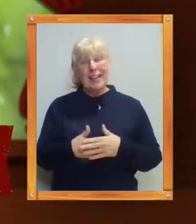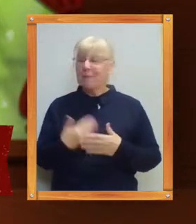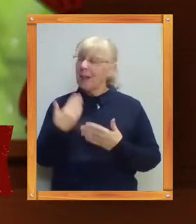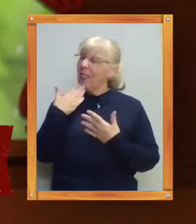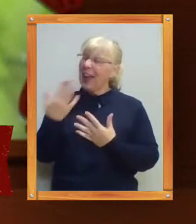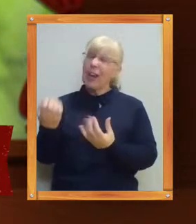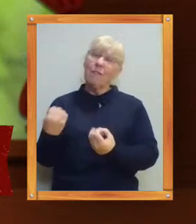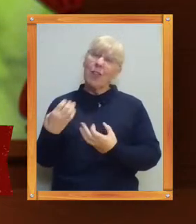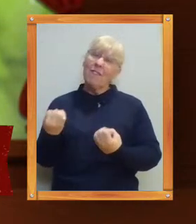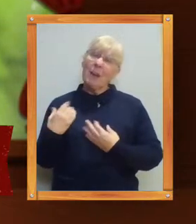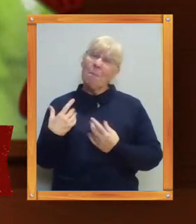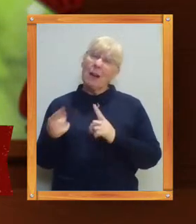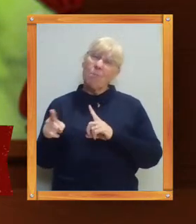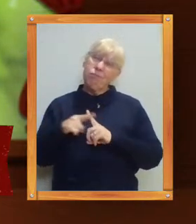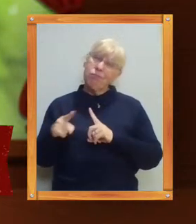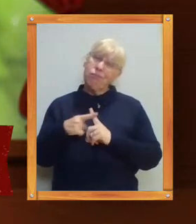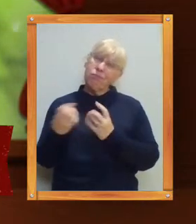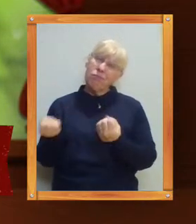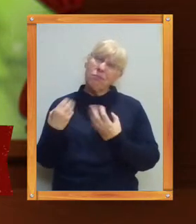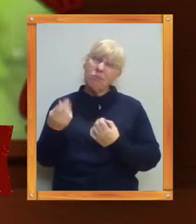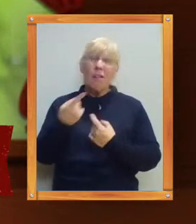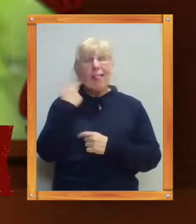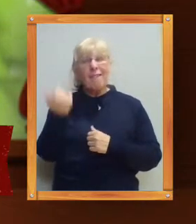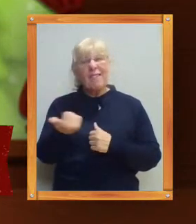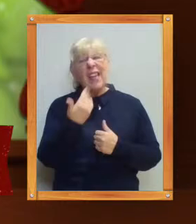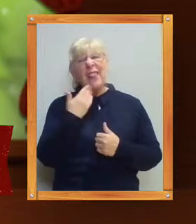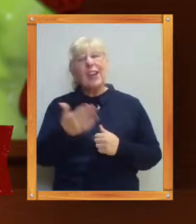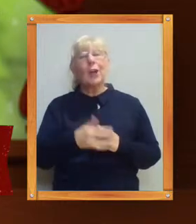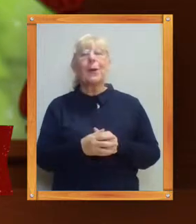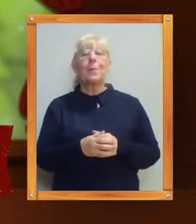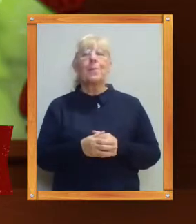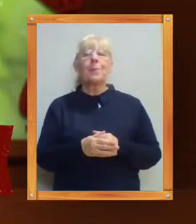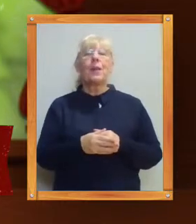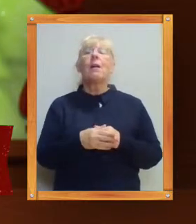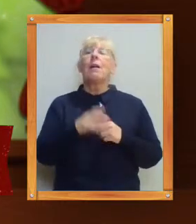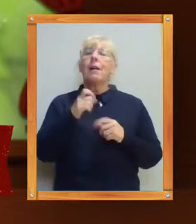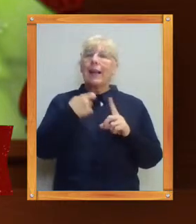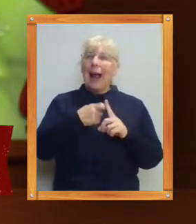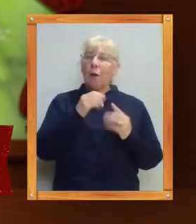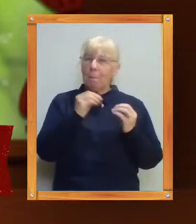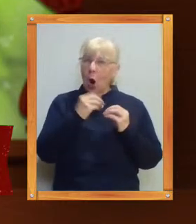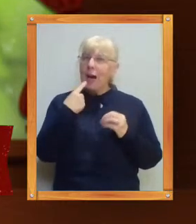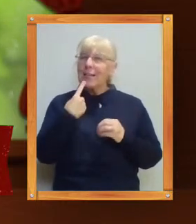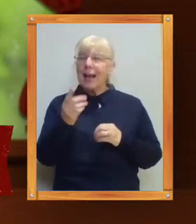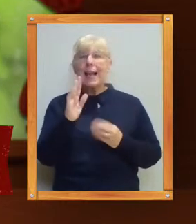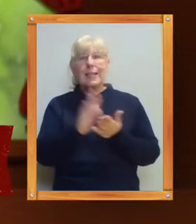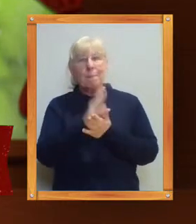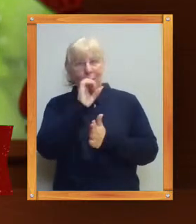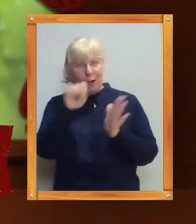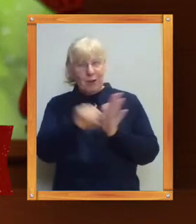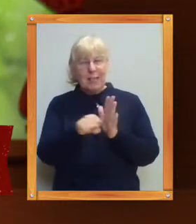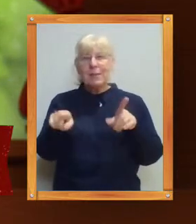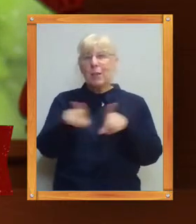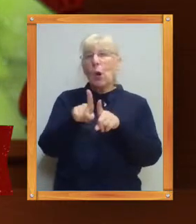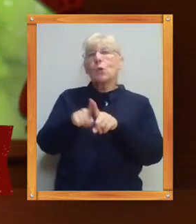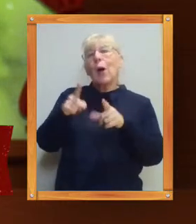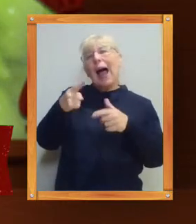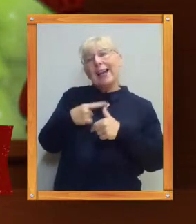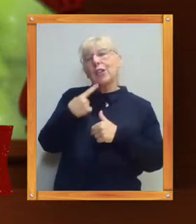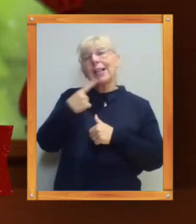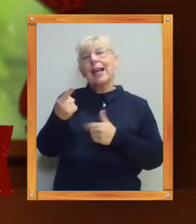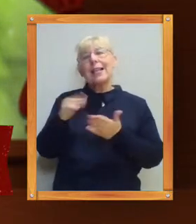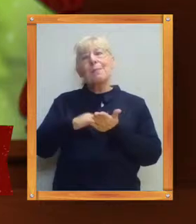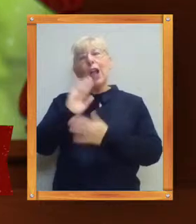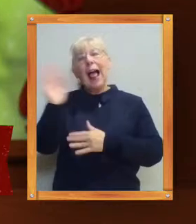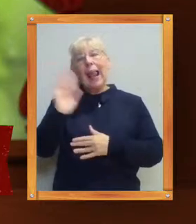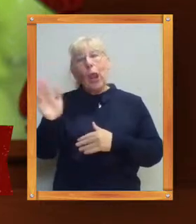lovely comments we get. Merry Christmas from Karen Barnes tonight, and Angela McGeekin as well, saying hi to Michelle. And Michelle McCann shouts in, we're